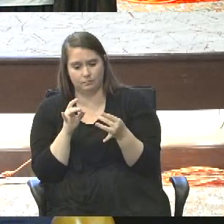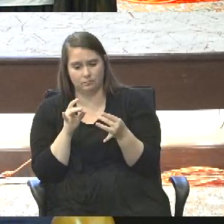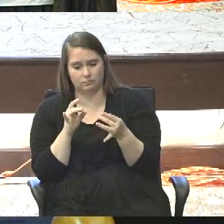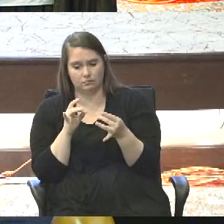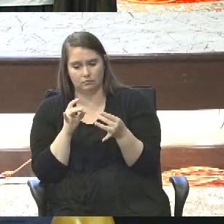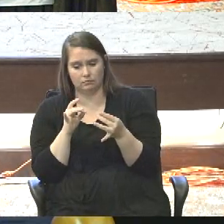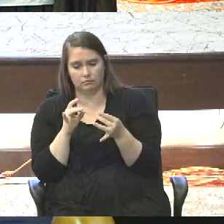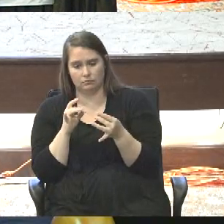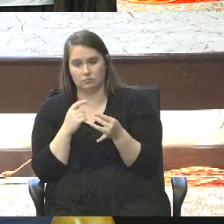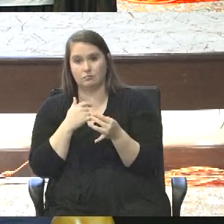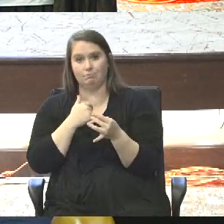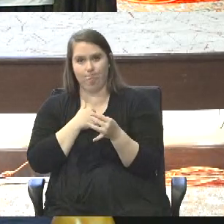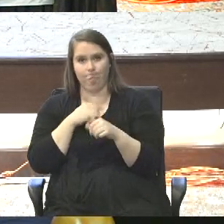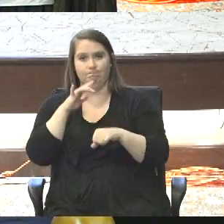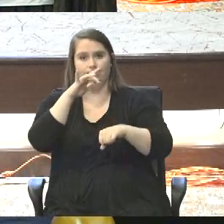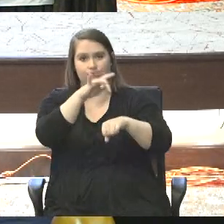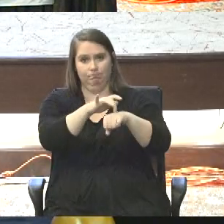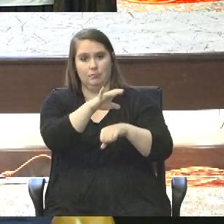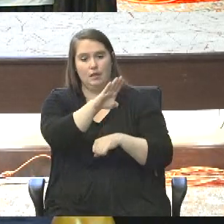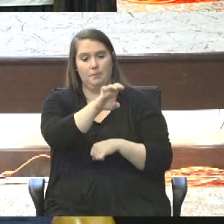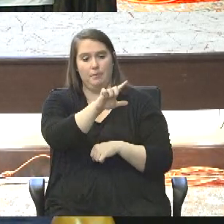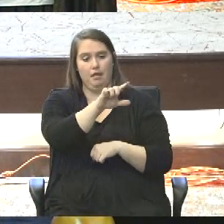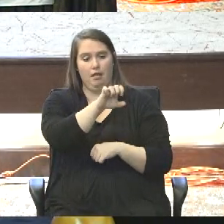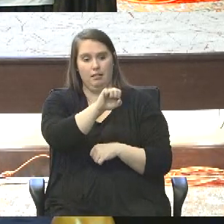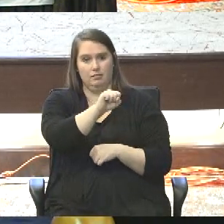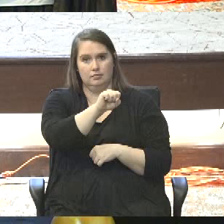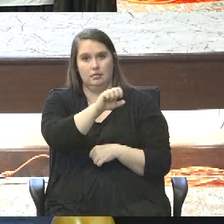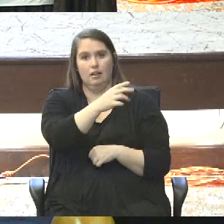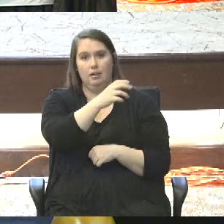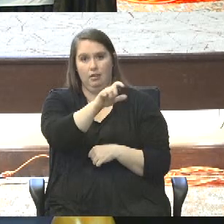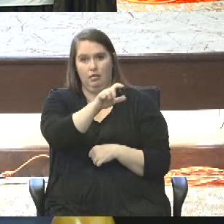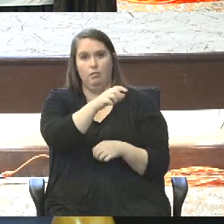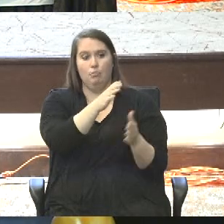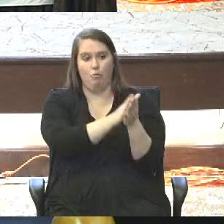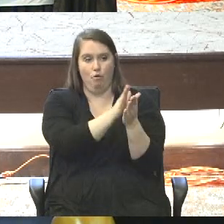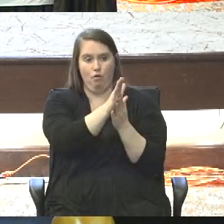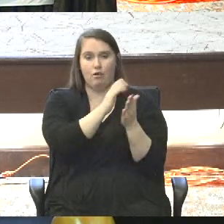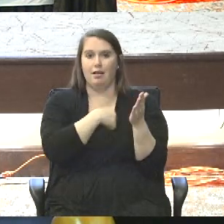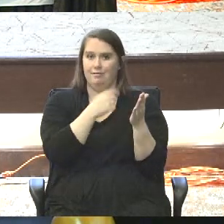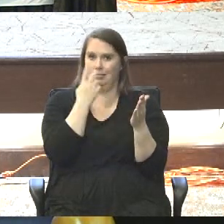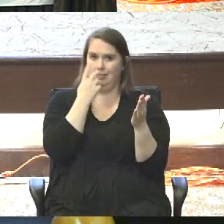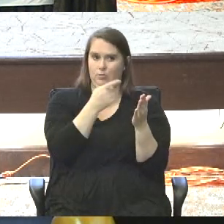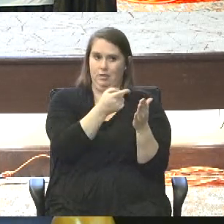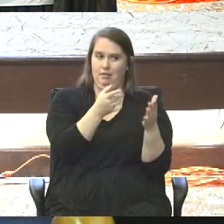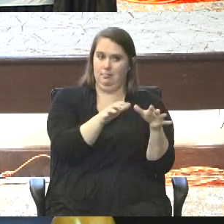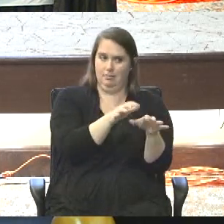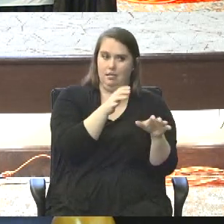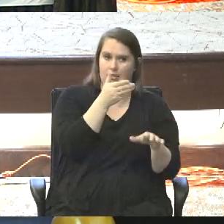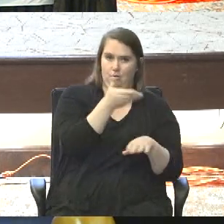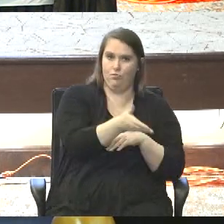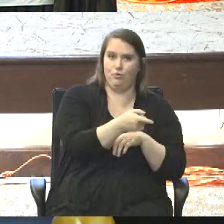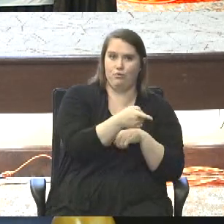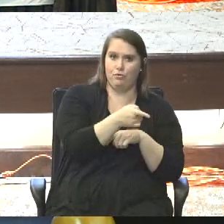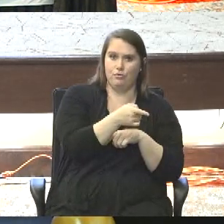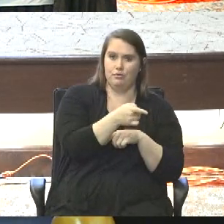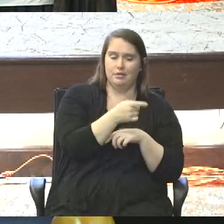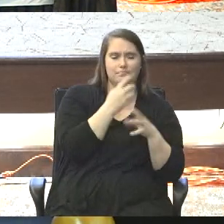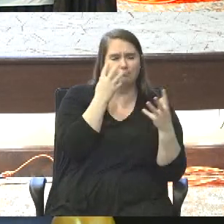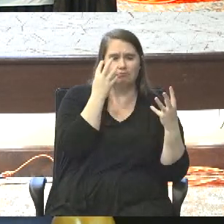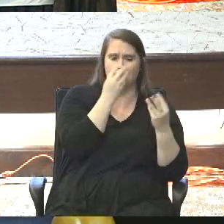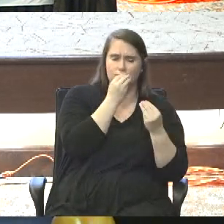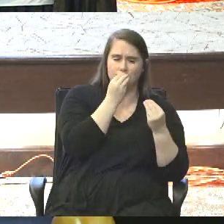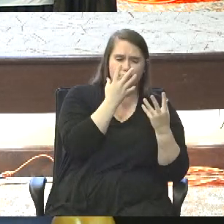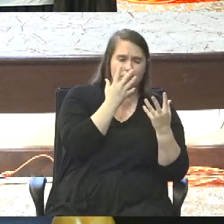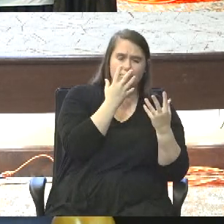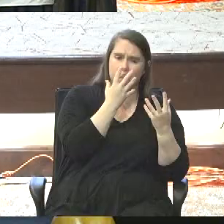I've gone to Bells Hill Park, and I have seen what they have done over there. Bradley, that's beautiful too, and